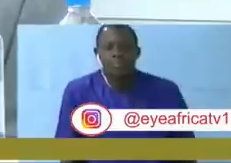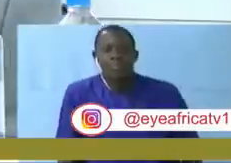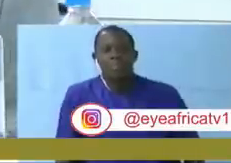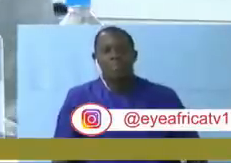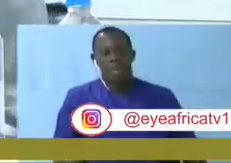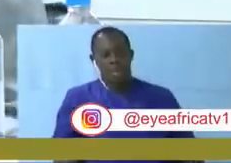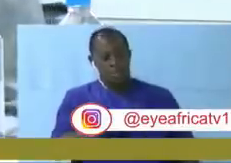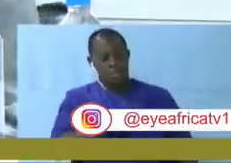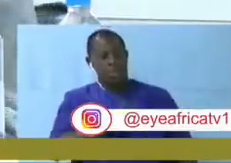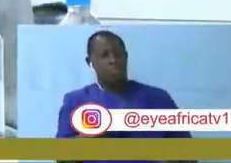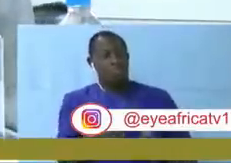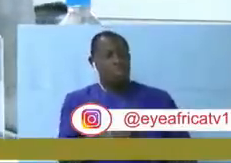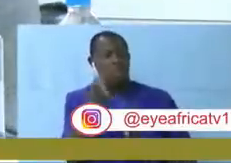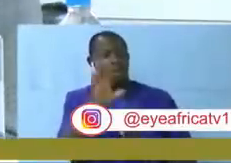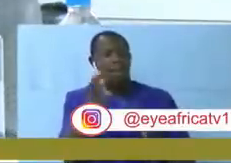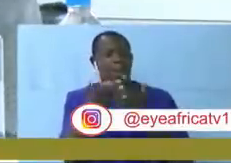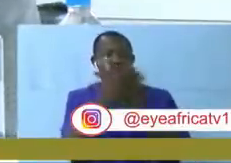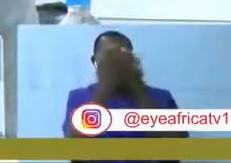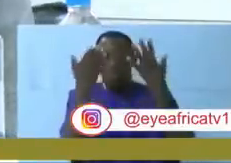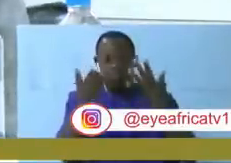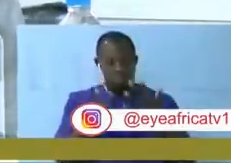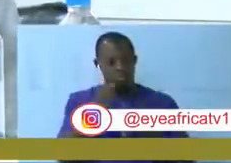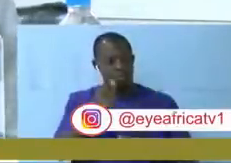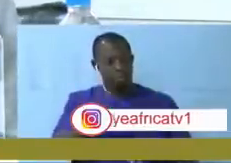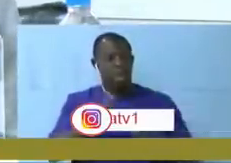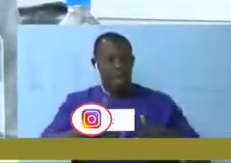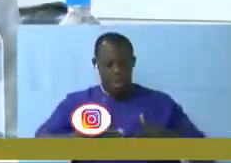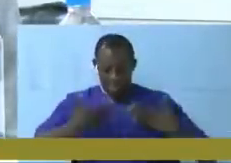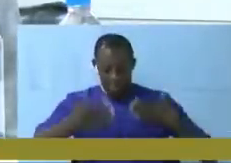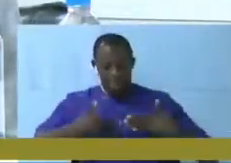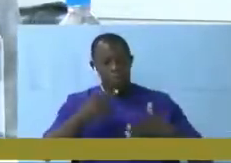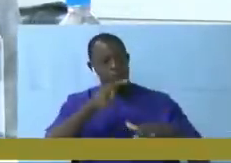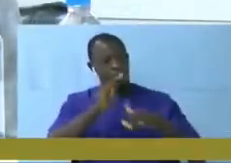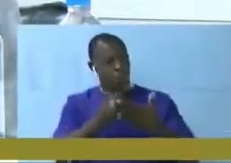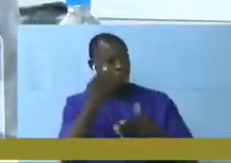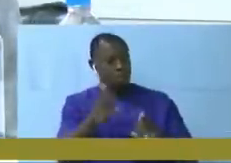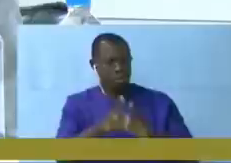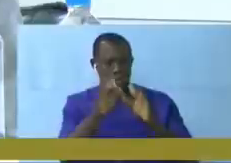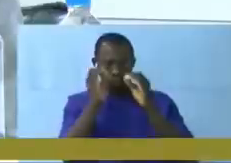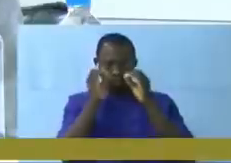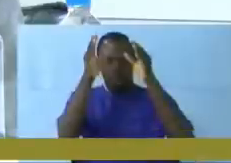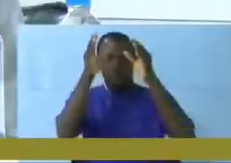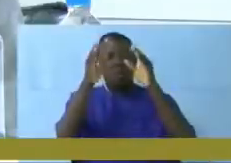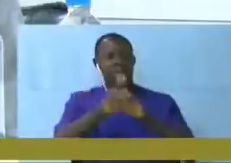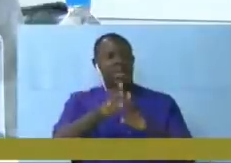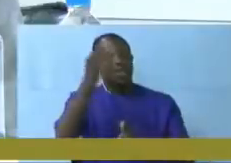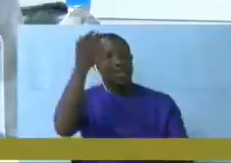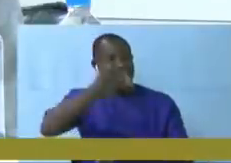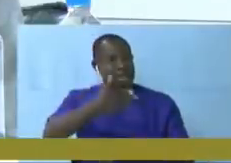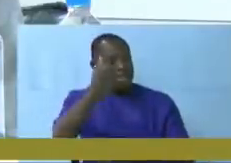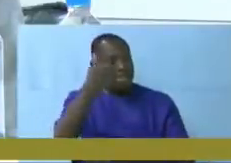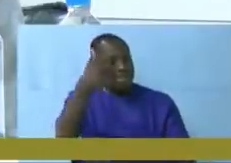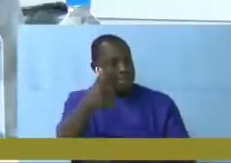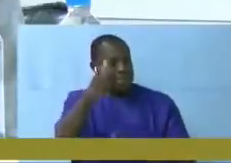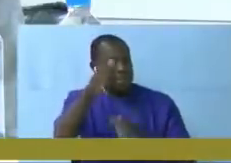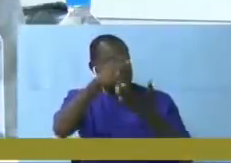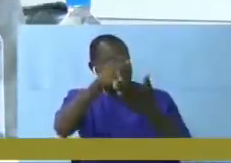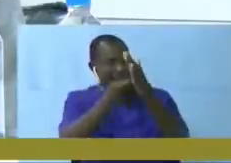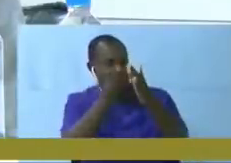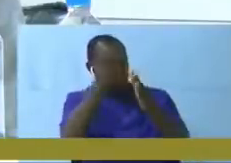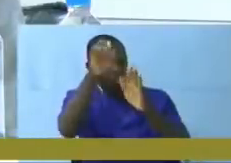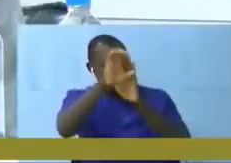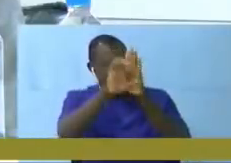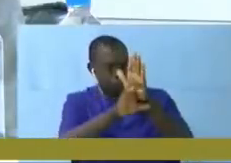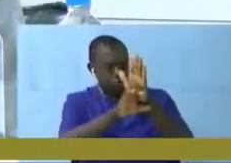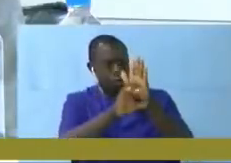excited or surprised by that. The 96 draft provided for term limits. Ci atum 1996 draft bi